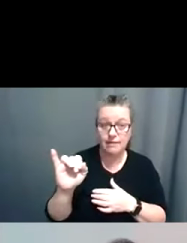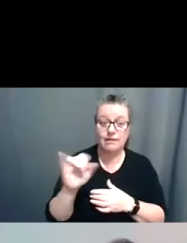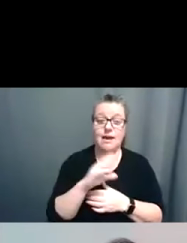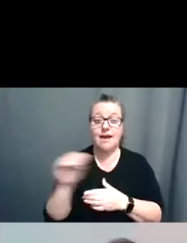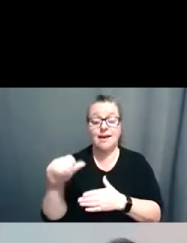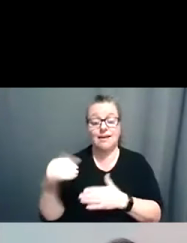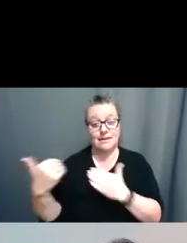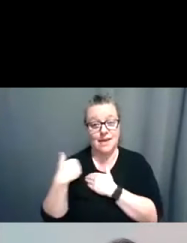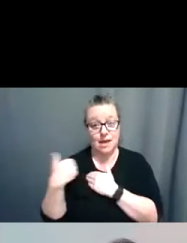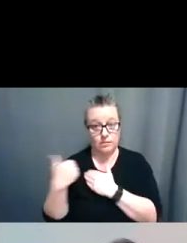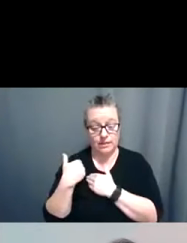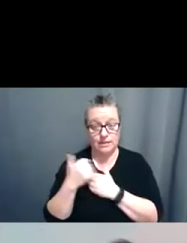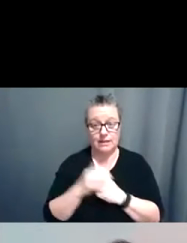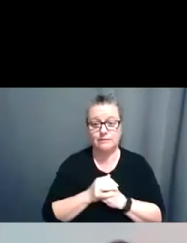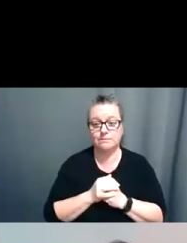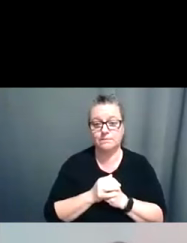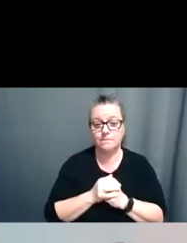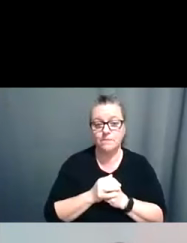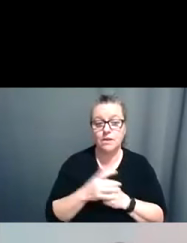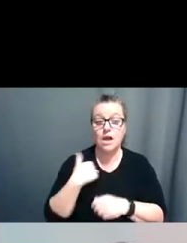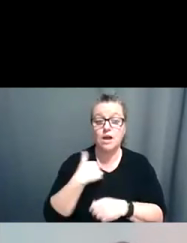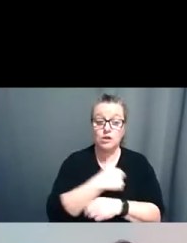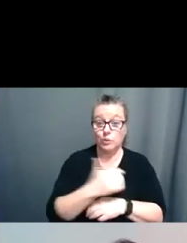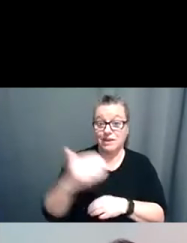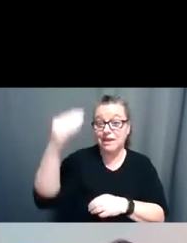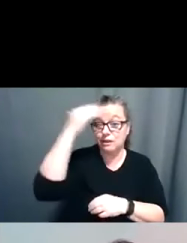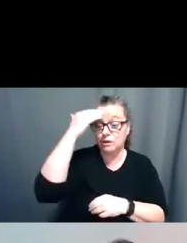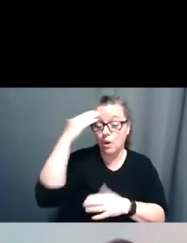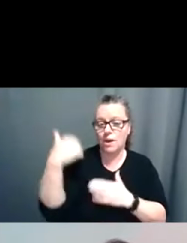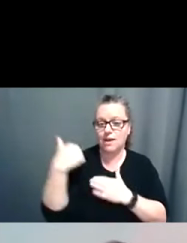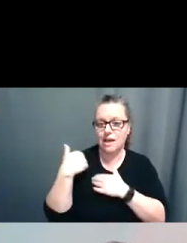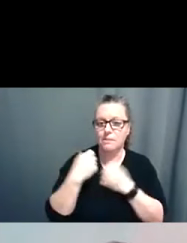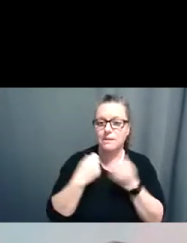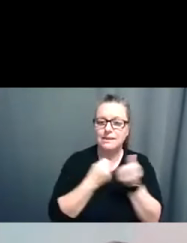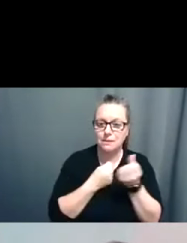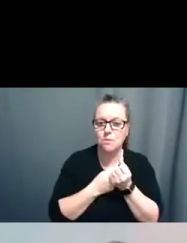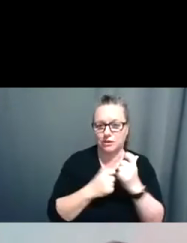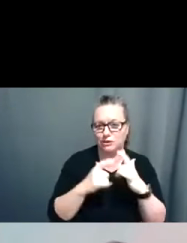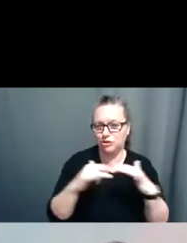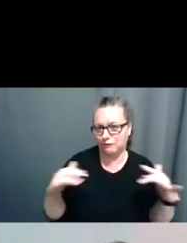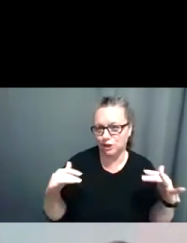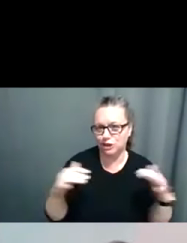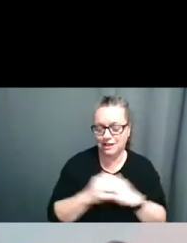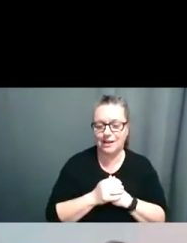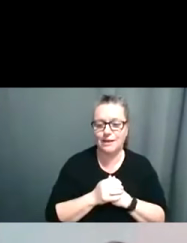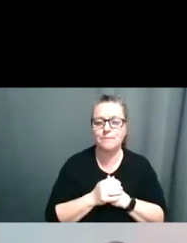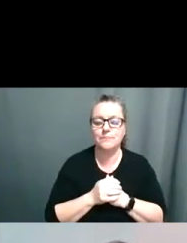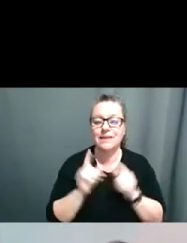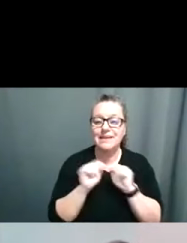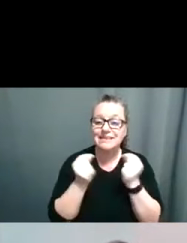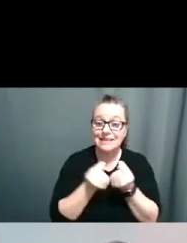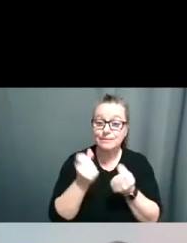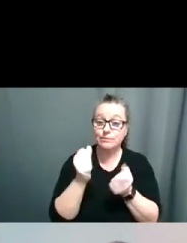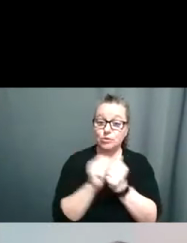and accountability. We know that accountability supports diversity. Teams with cultures of